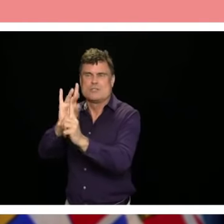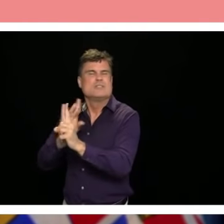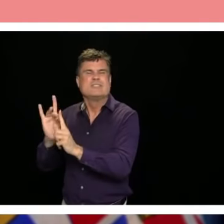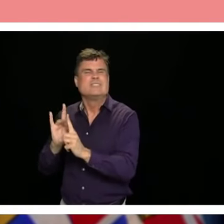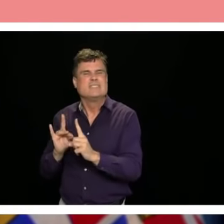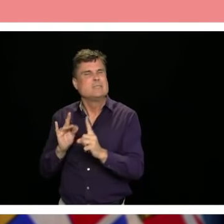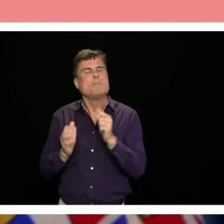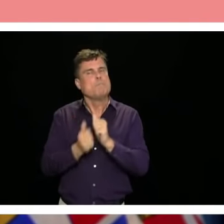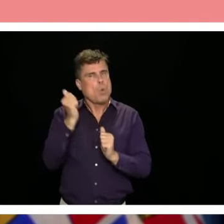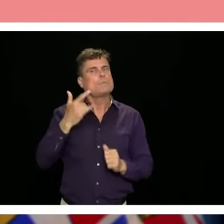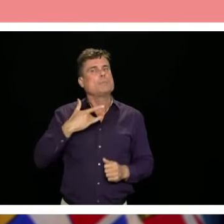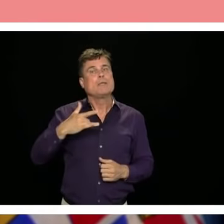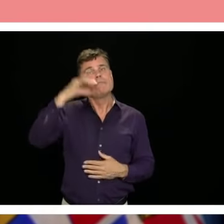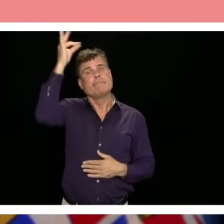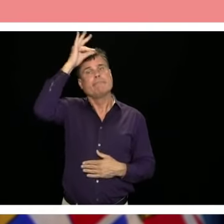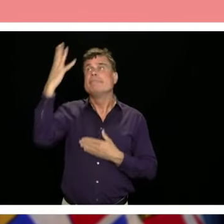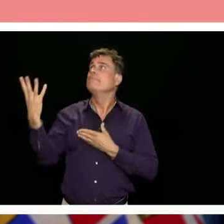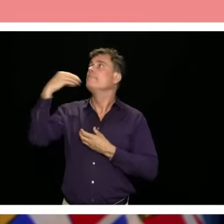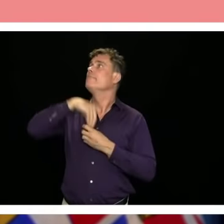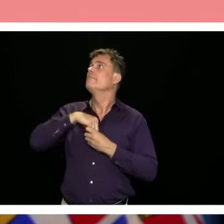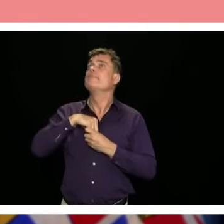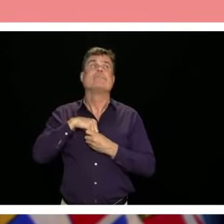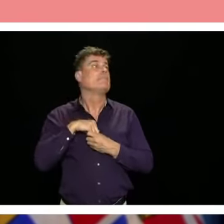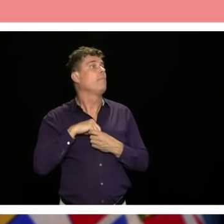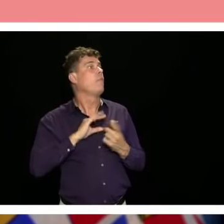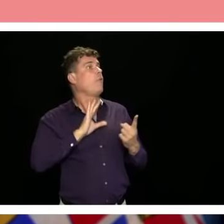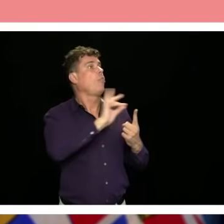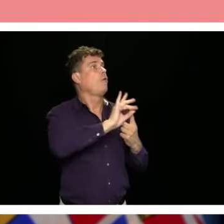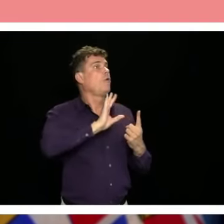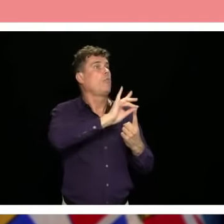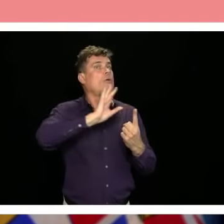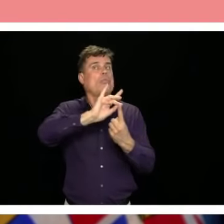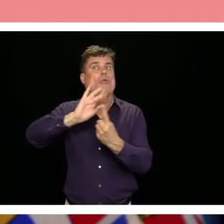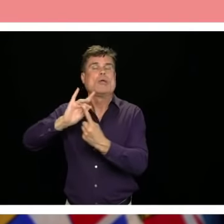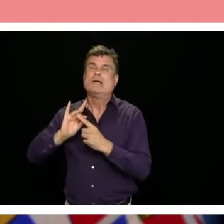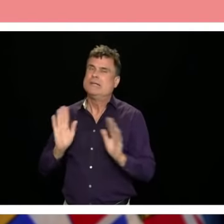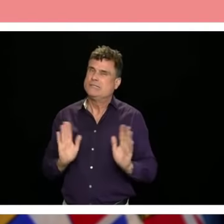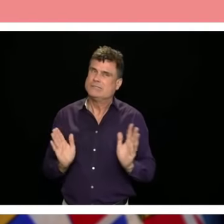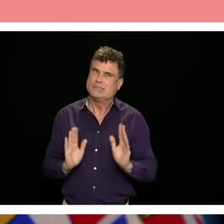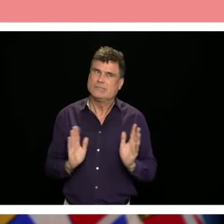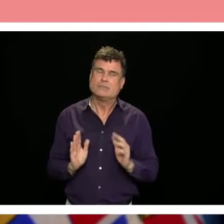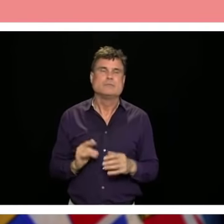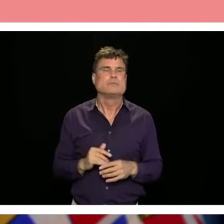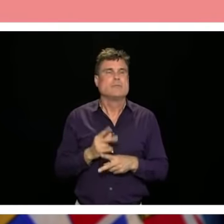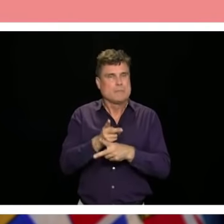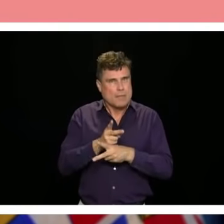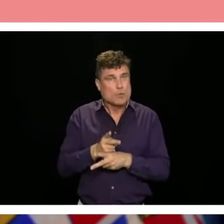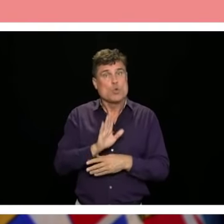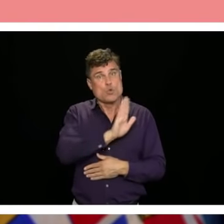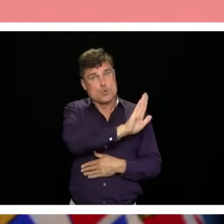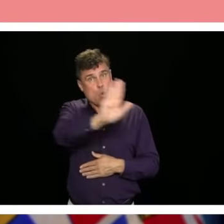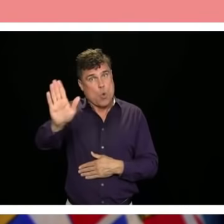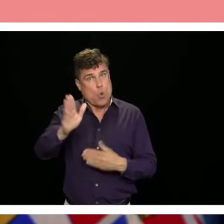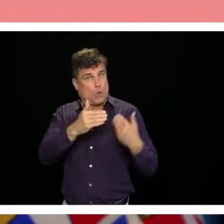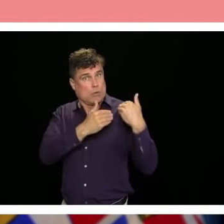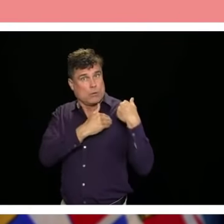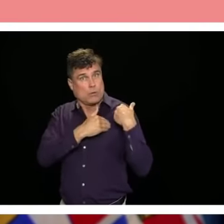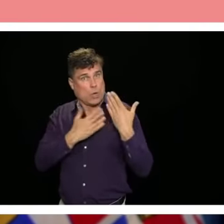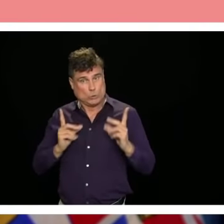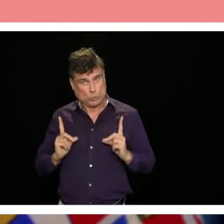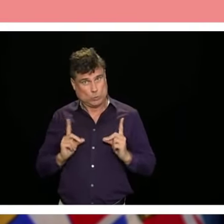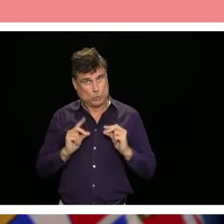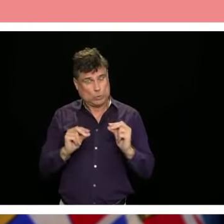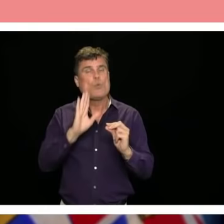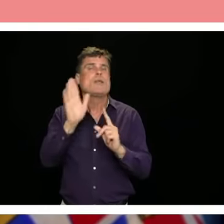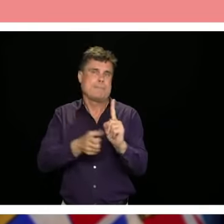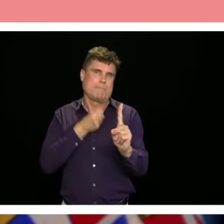remember small numbers, keep our distance, and stay home, even if your symptoms are mild. And this is, you know,